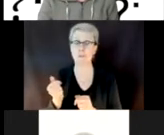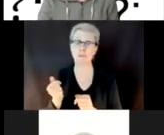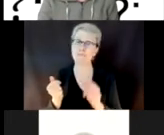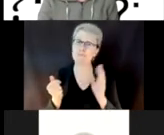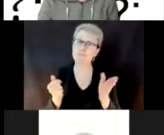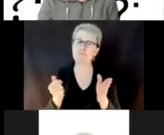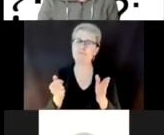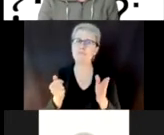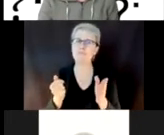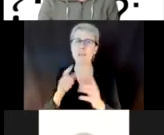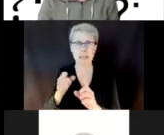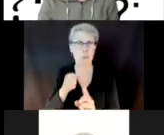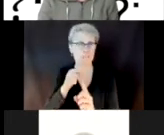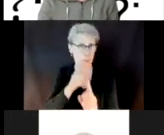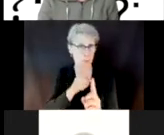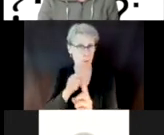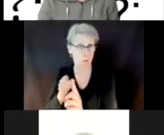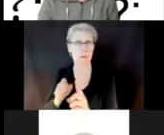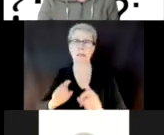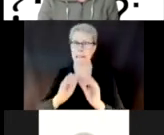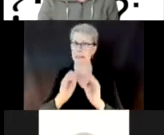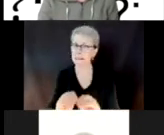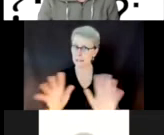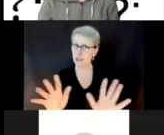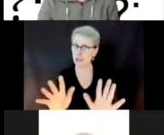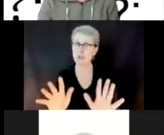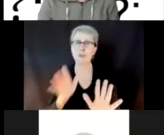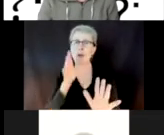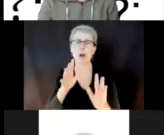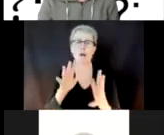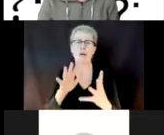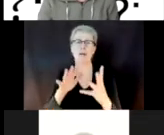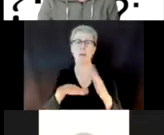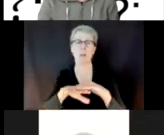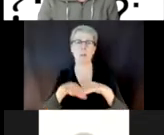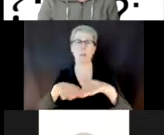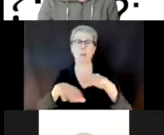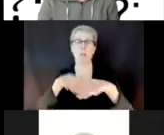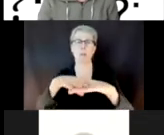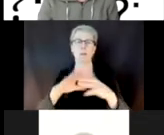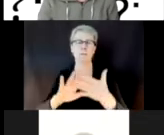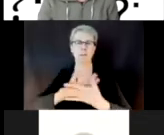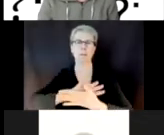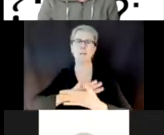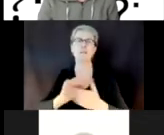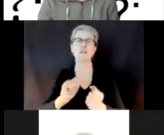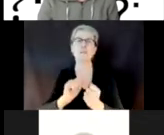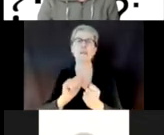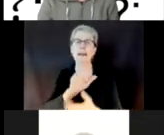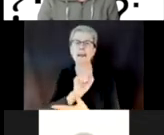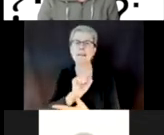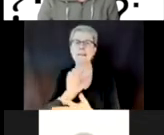be as clear as you can about them. You've probably heard the framework, the SMART goal, specific,